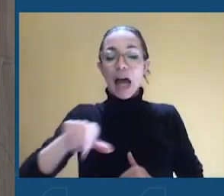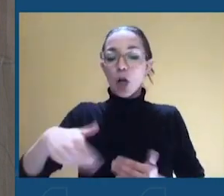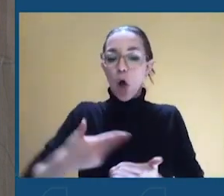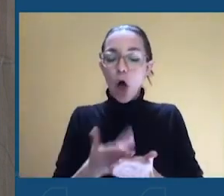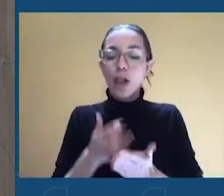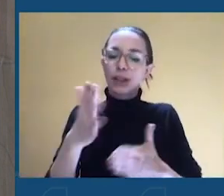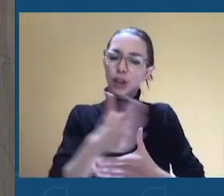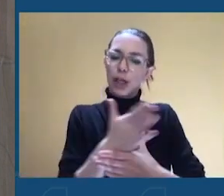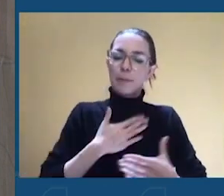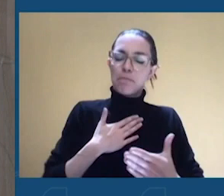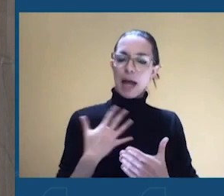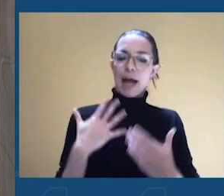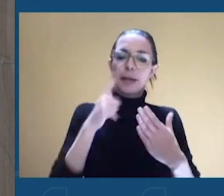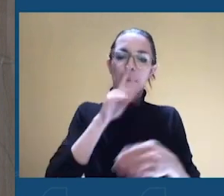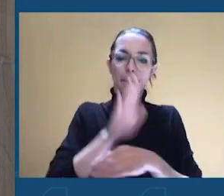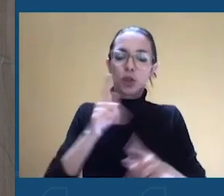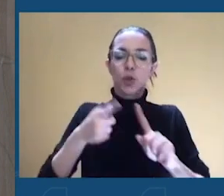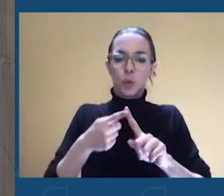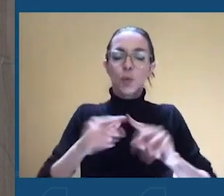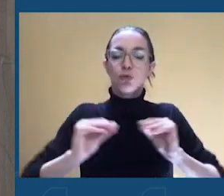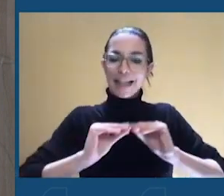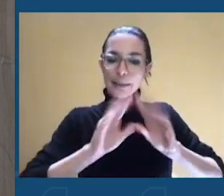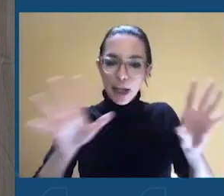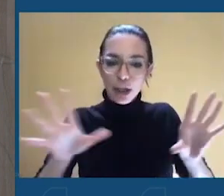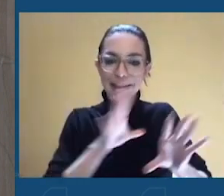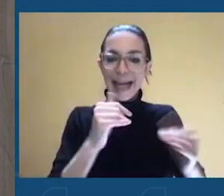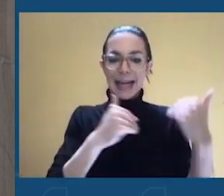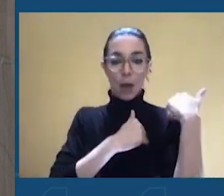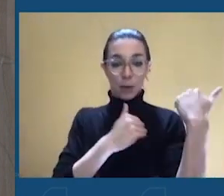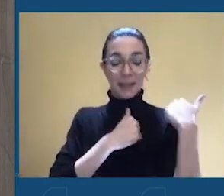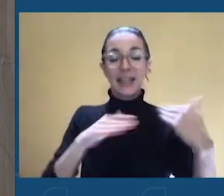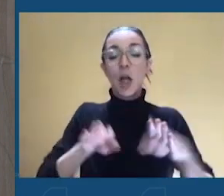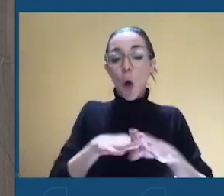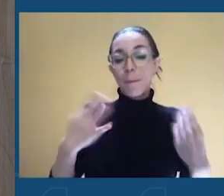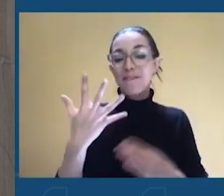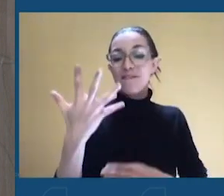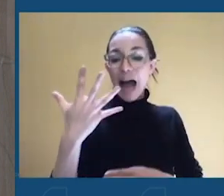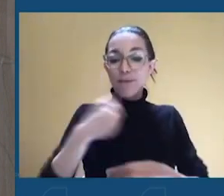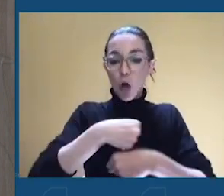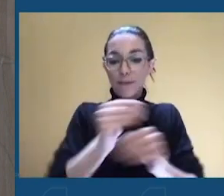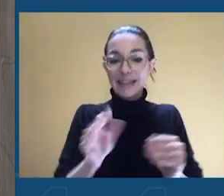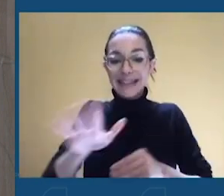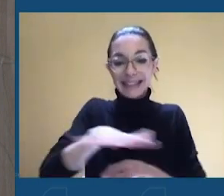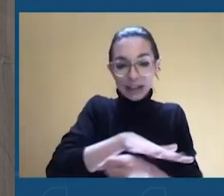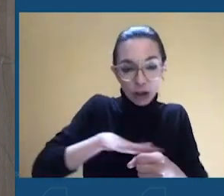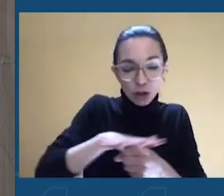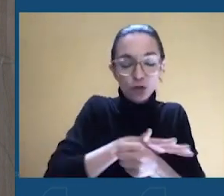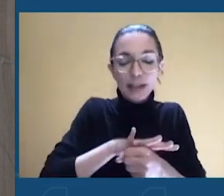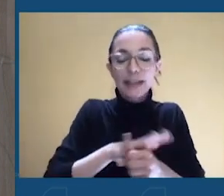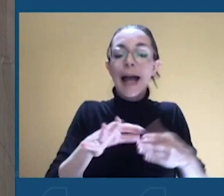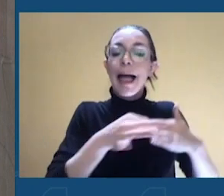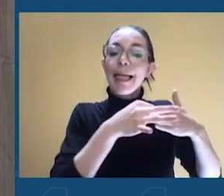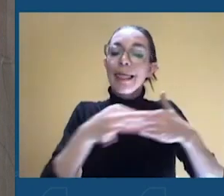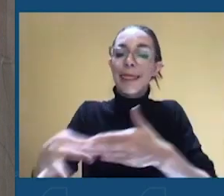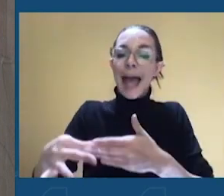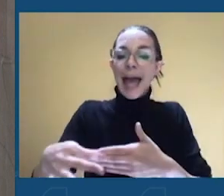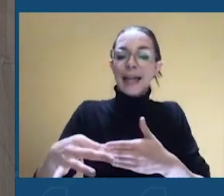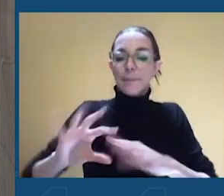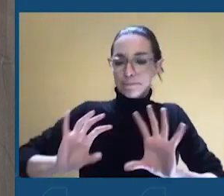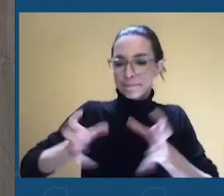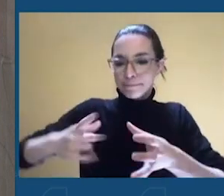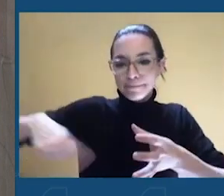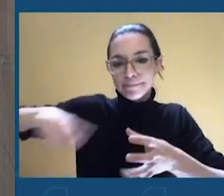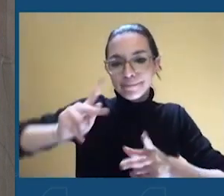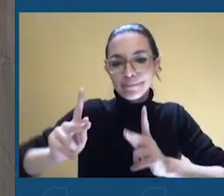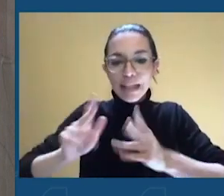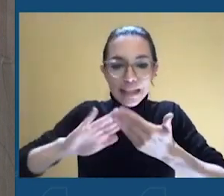transparency and accountability. He opened 5 offices in his district. He formed constituent-led committees to ensure that he was aligned with their